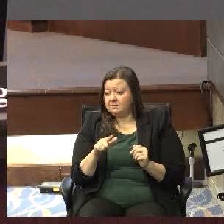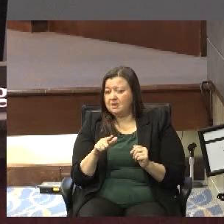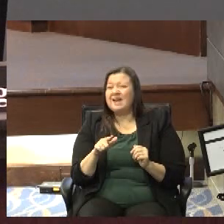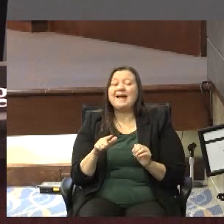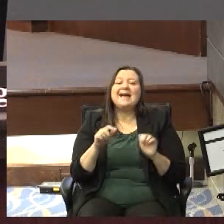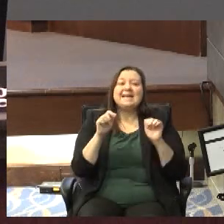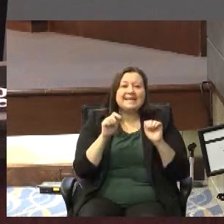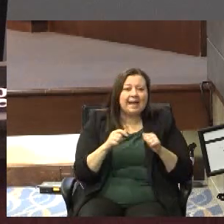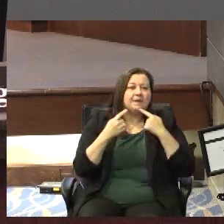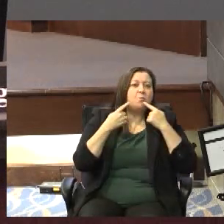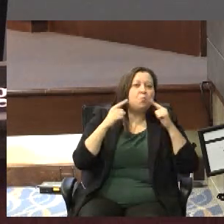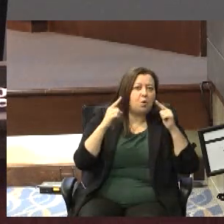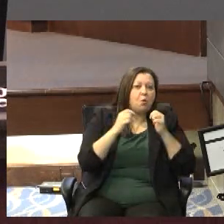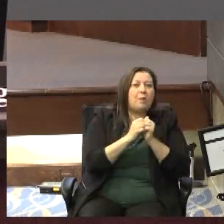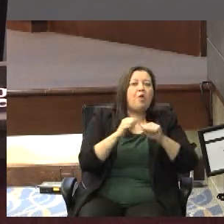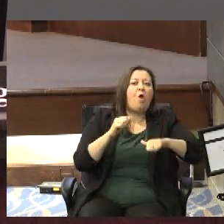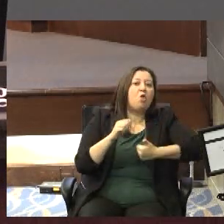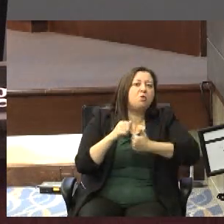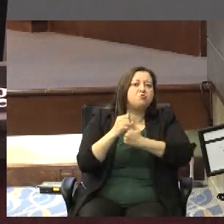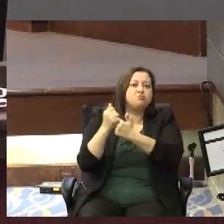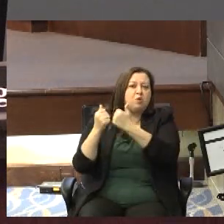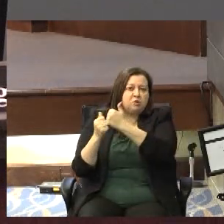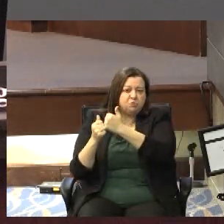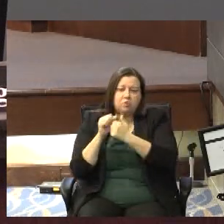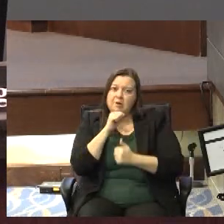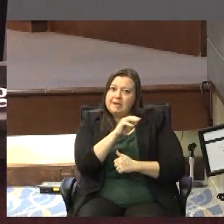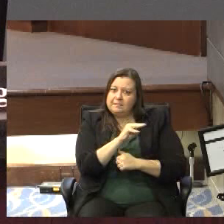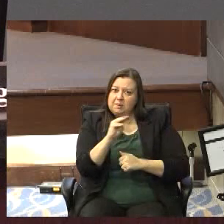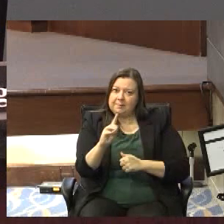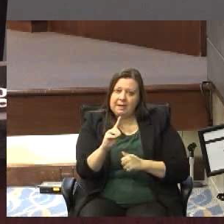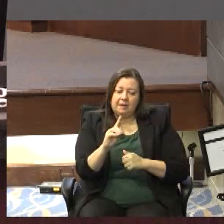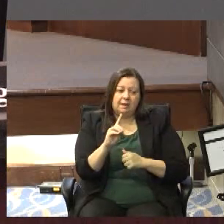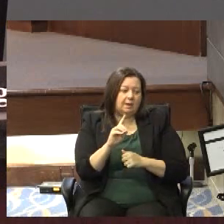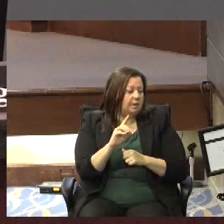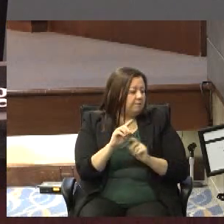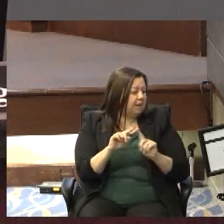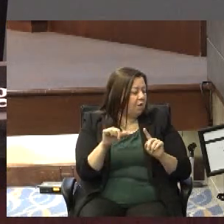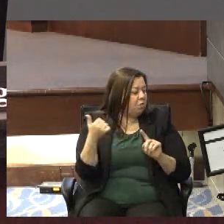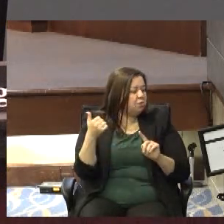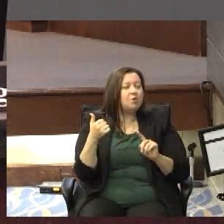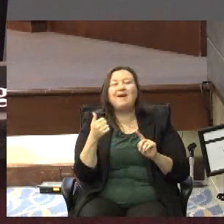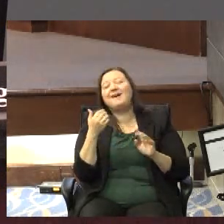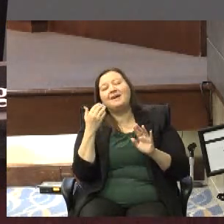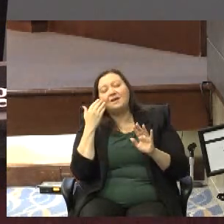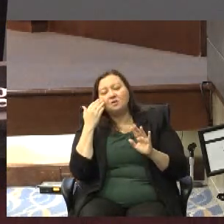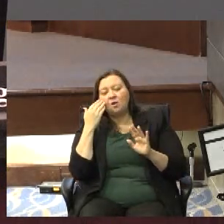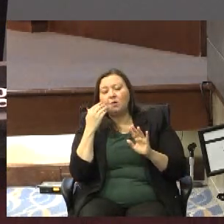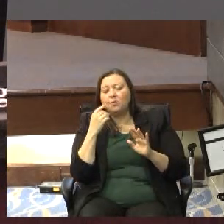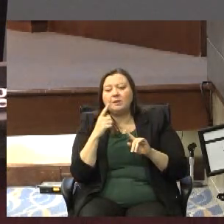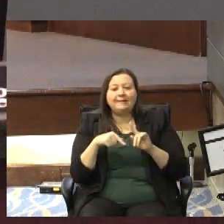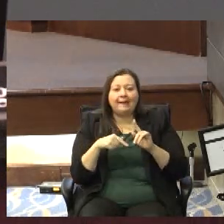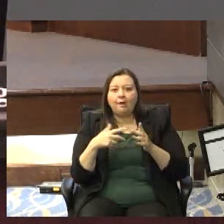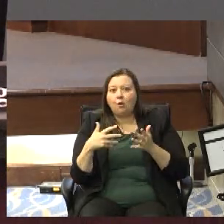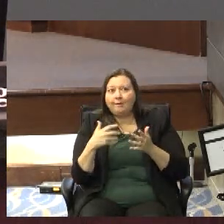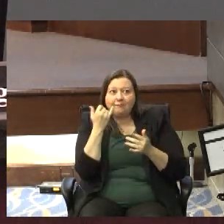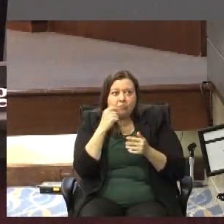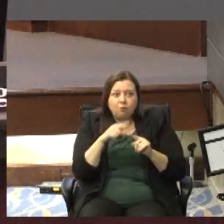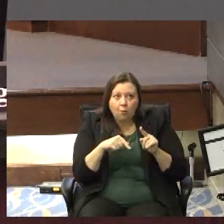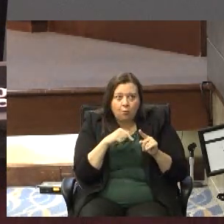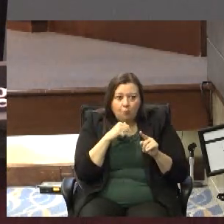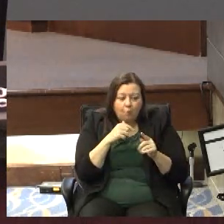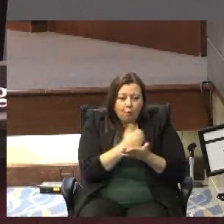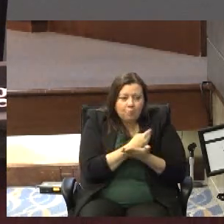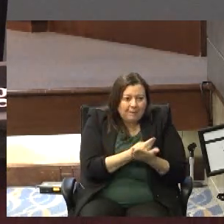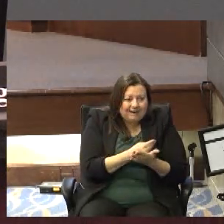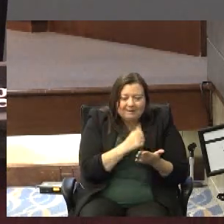structure? And I'm not coming at this from the standpoint of you guys are asking for too much. I understand if it doesn't make dollars, doesn't make sense, you can't do it. I just want